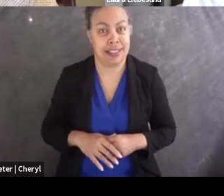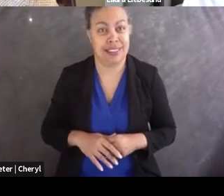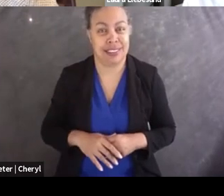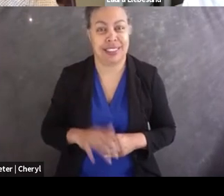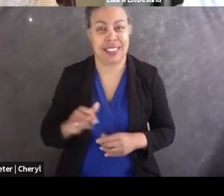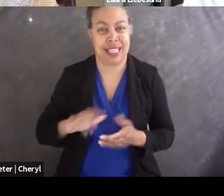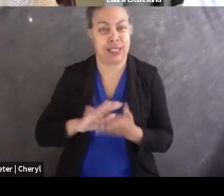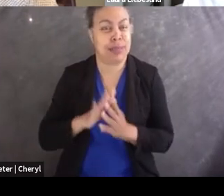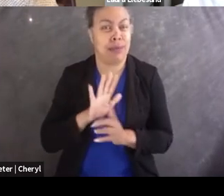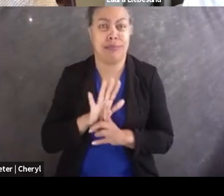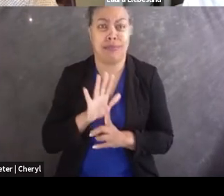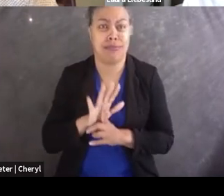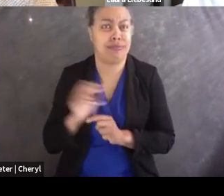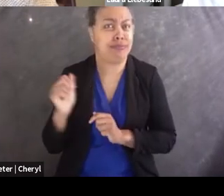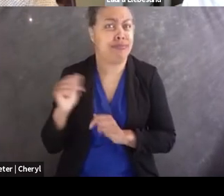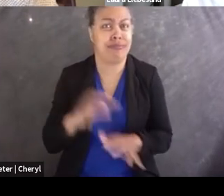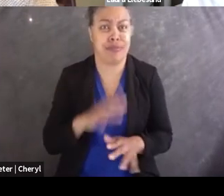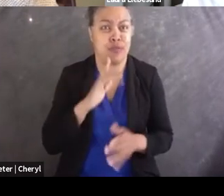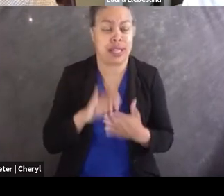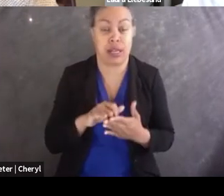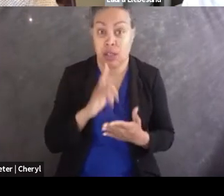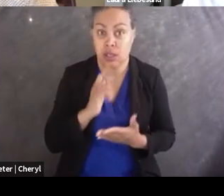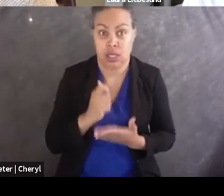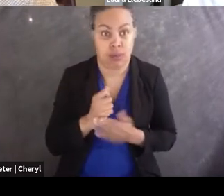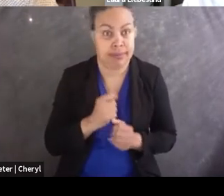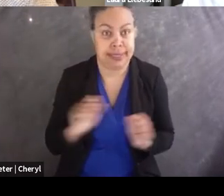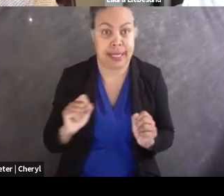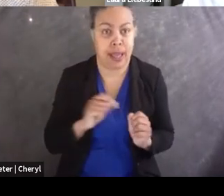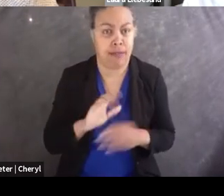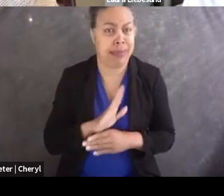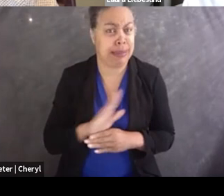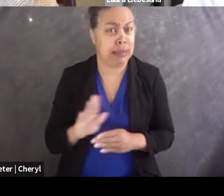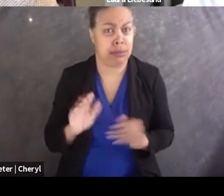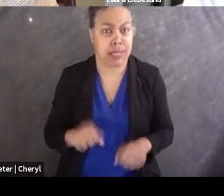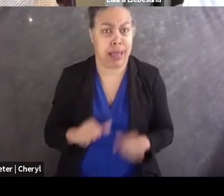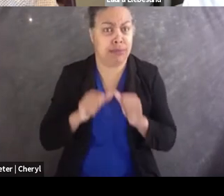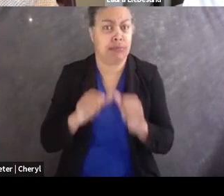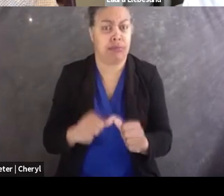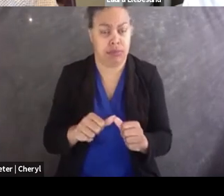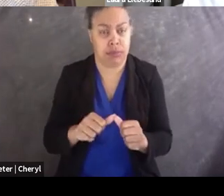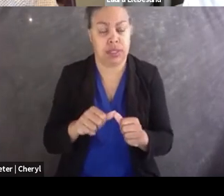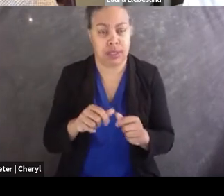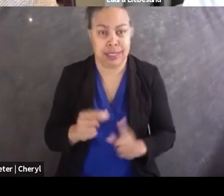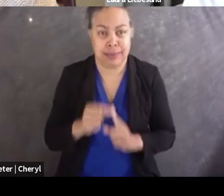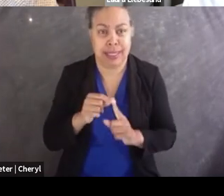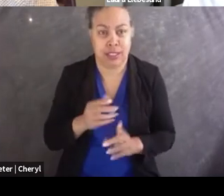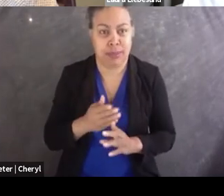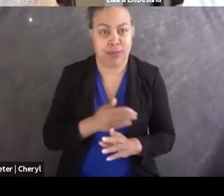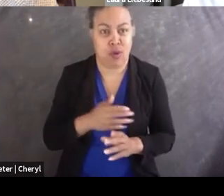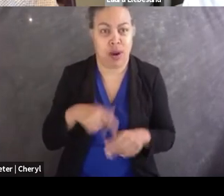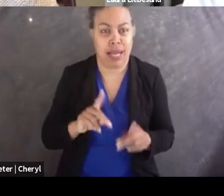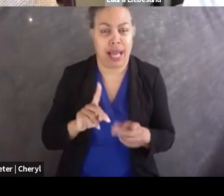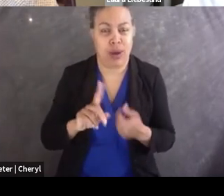become incredibly popular. And it was really a lifesaver for those businesses in that period before they were able to